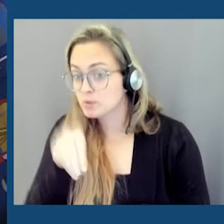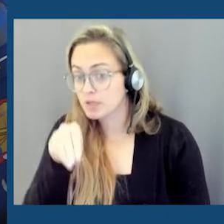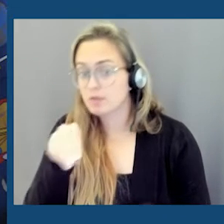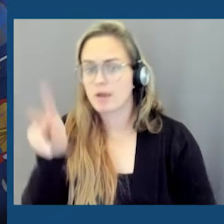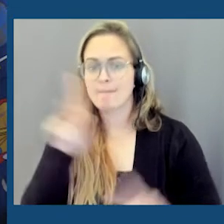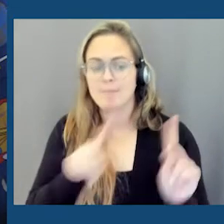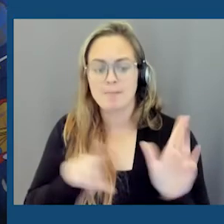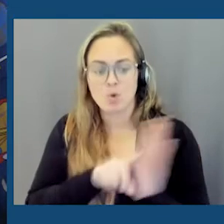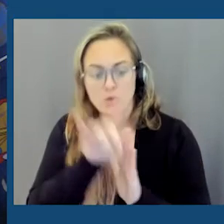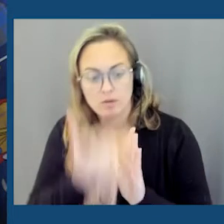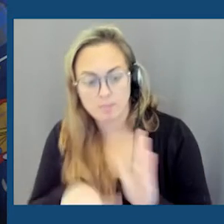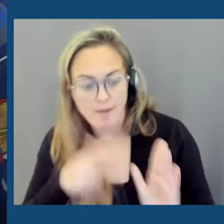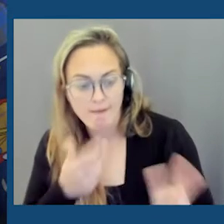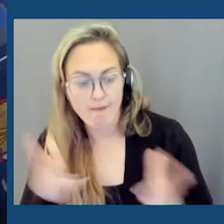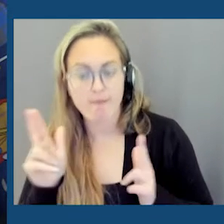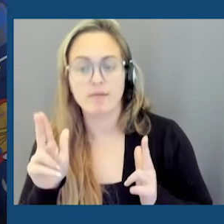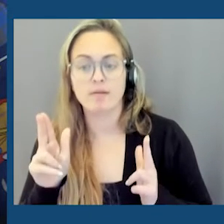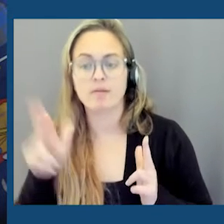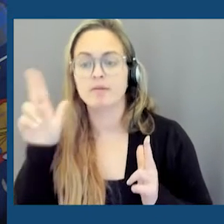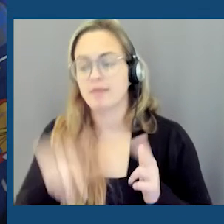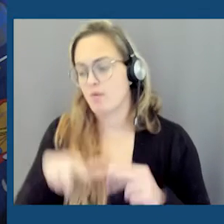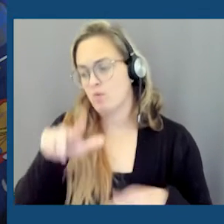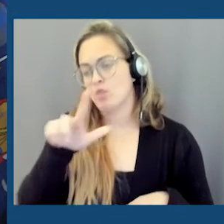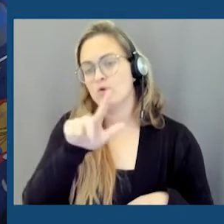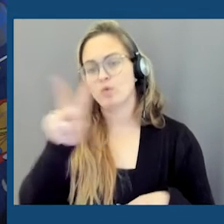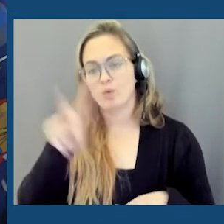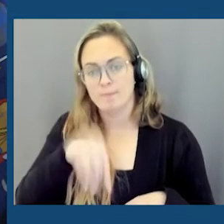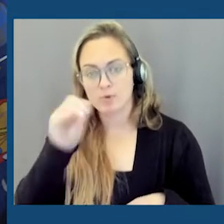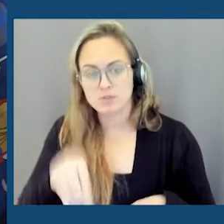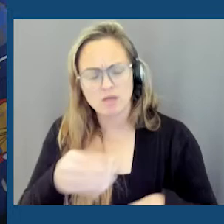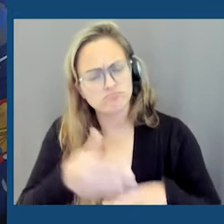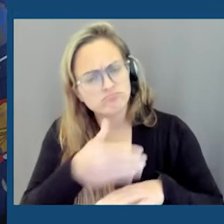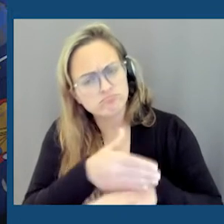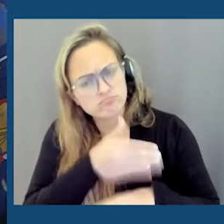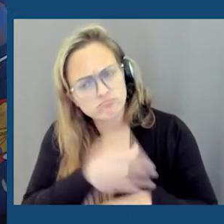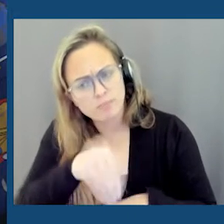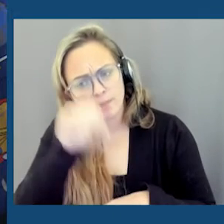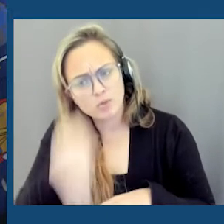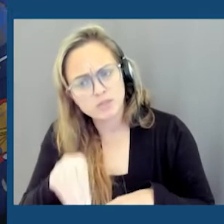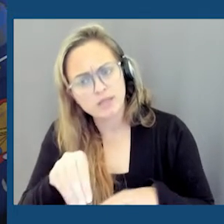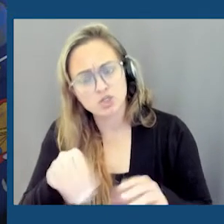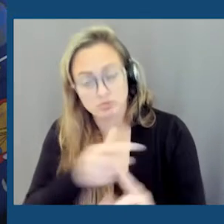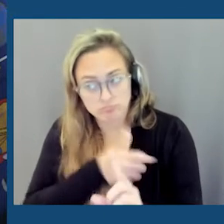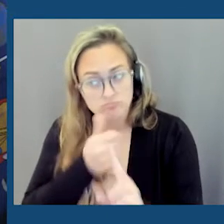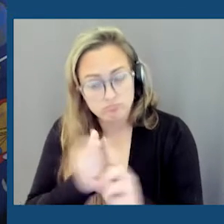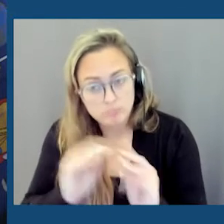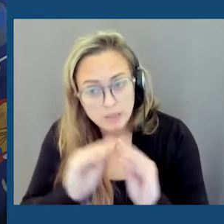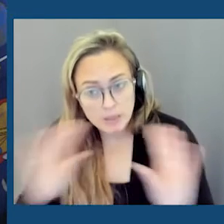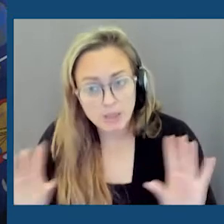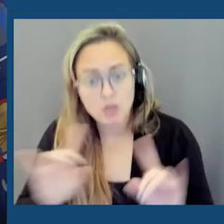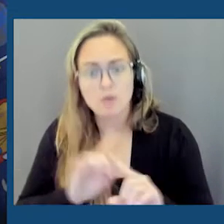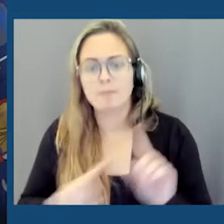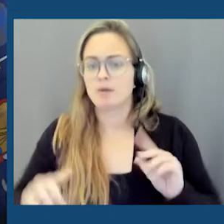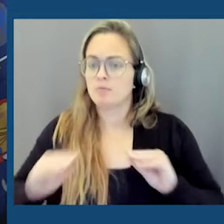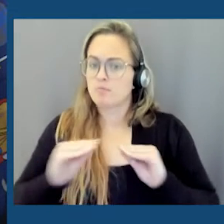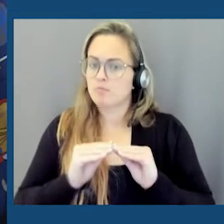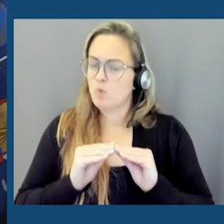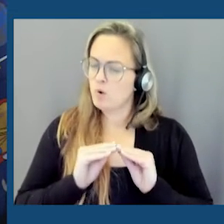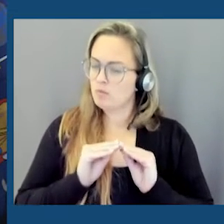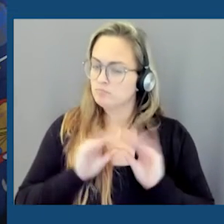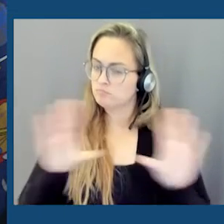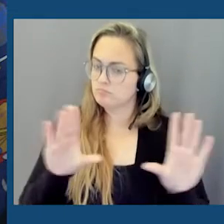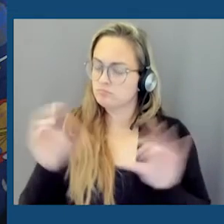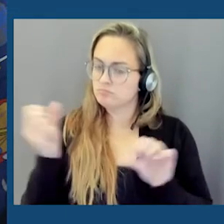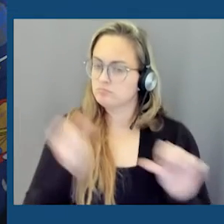by gun violence is down 31%. While this progress in percentage terms is impactful, it is more profound in